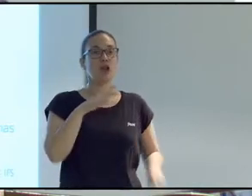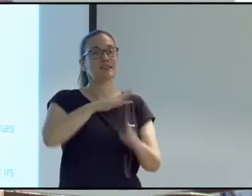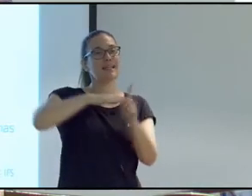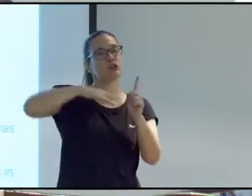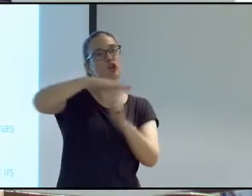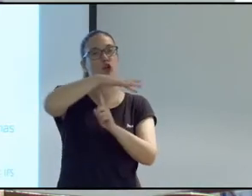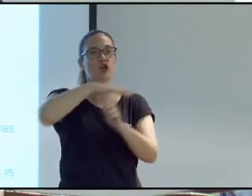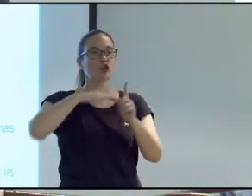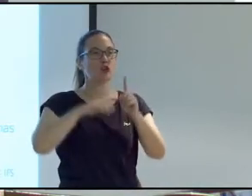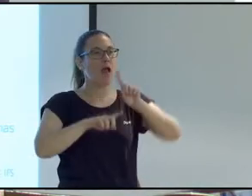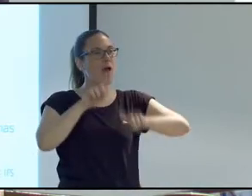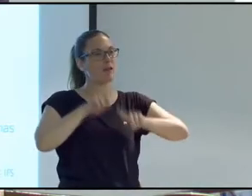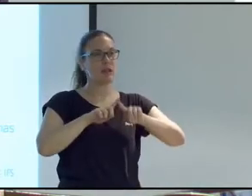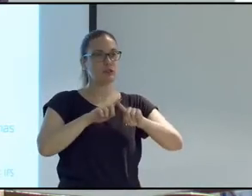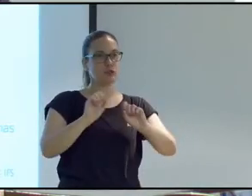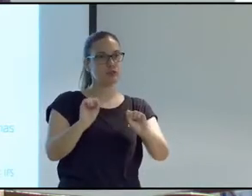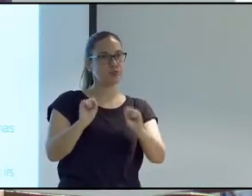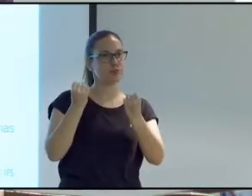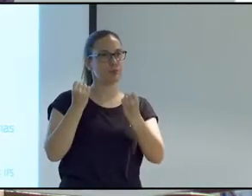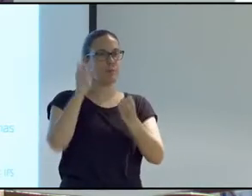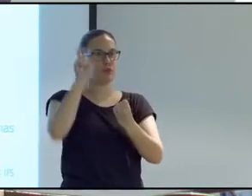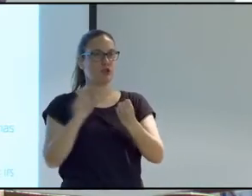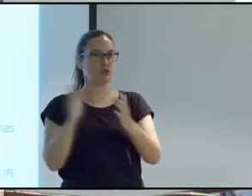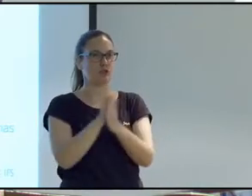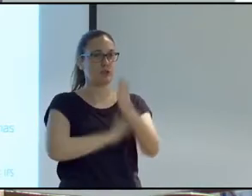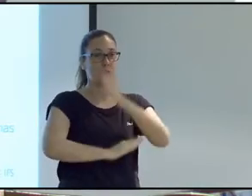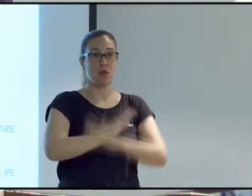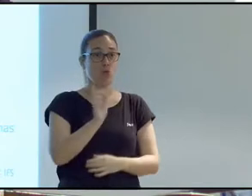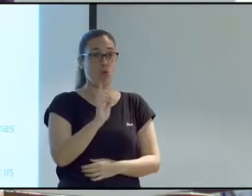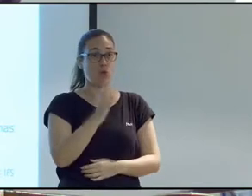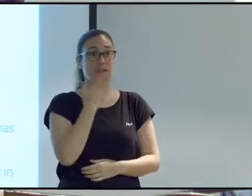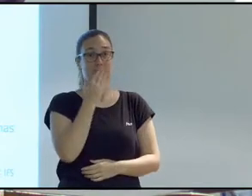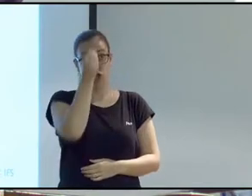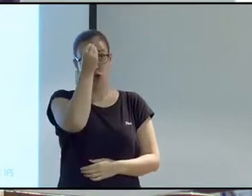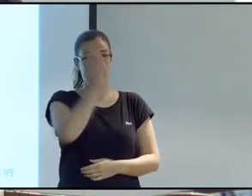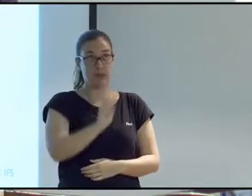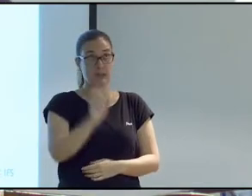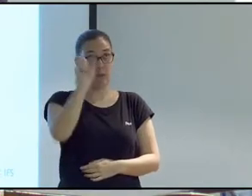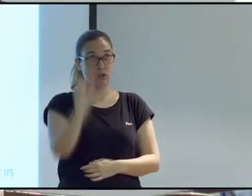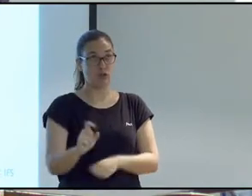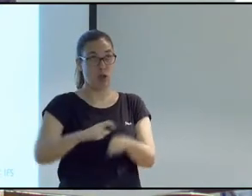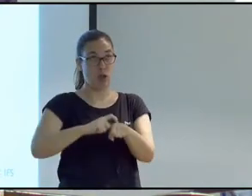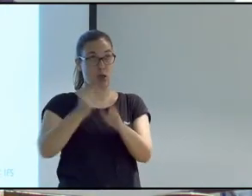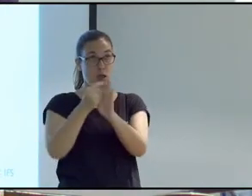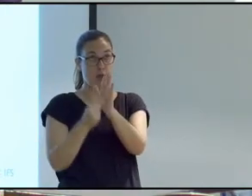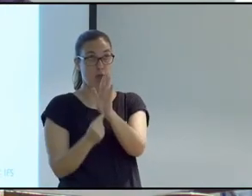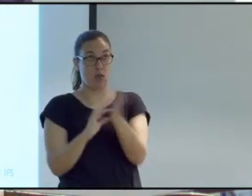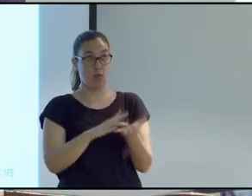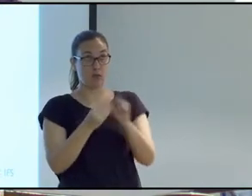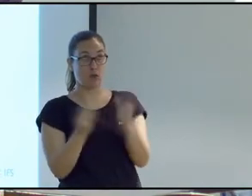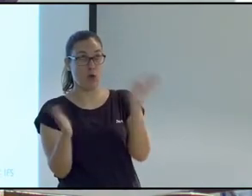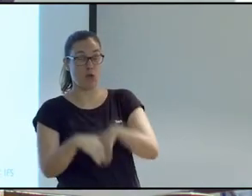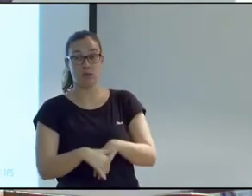So we sometimes these surroundings are hostile to anyone for whom they have not been